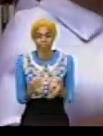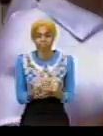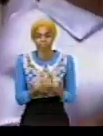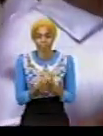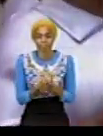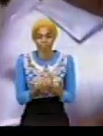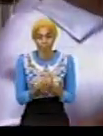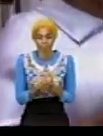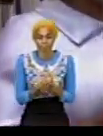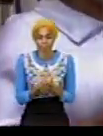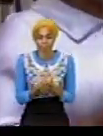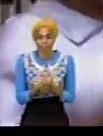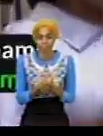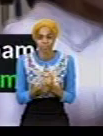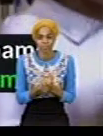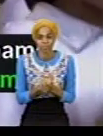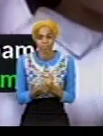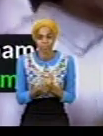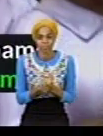Lord, you are so good.